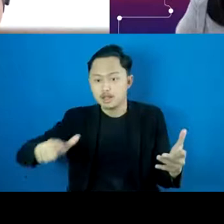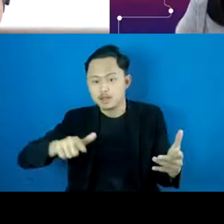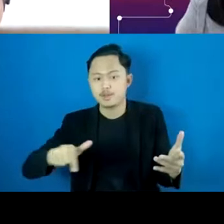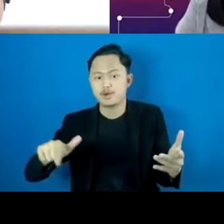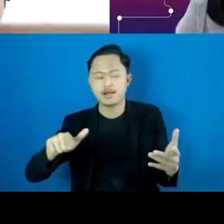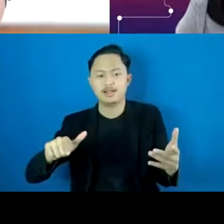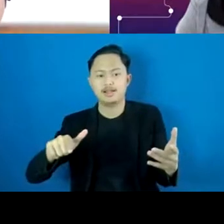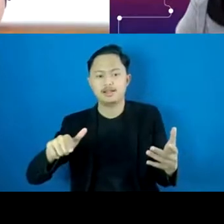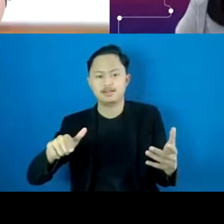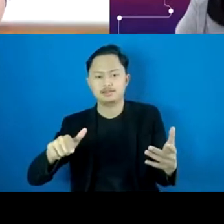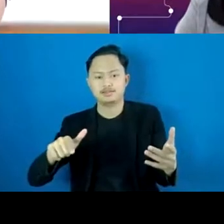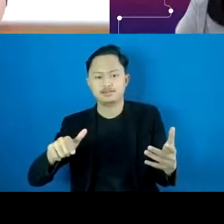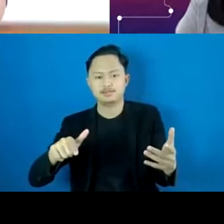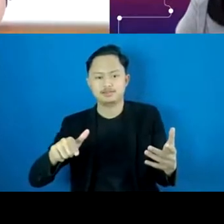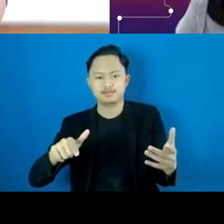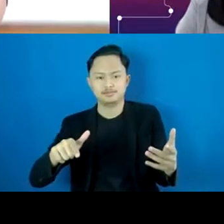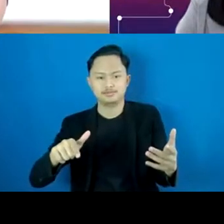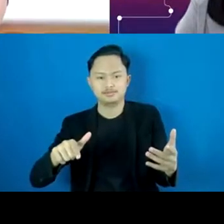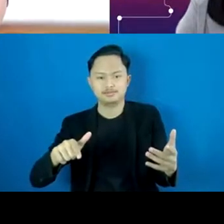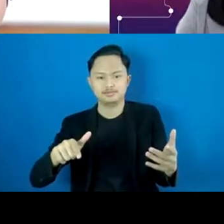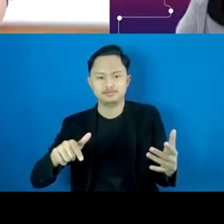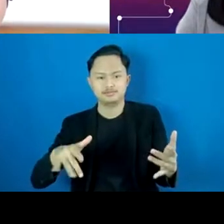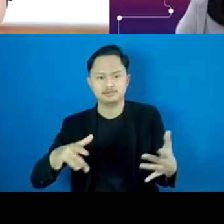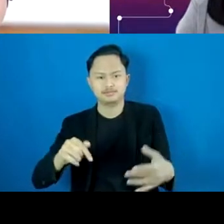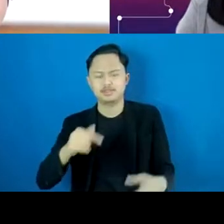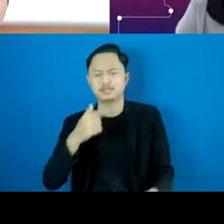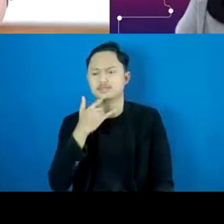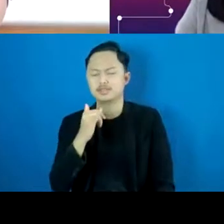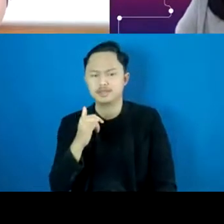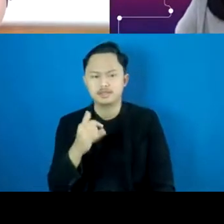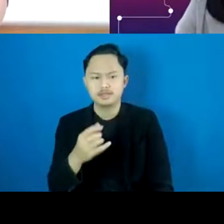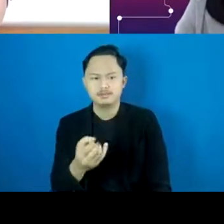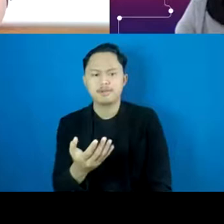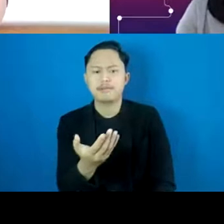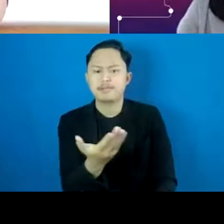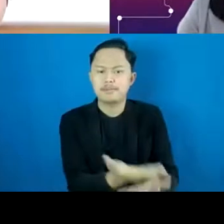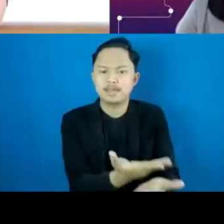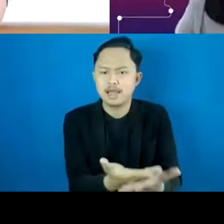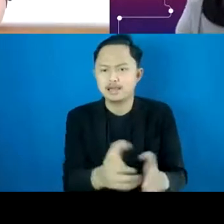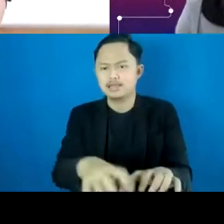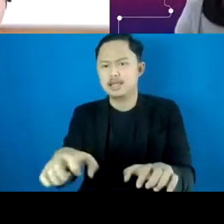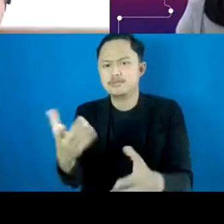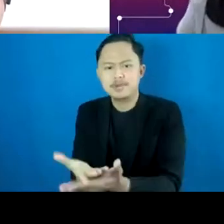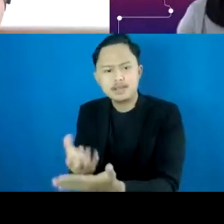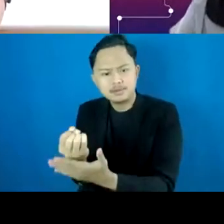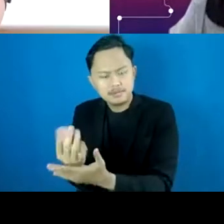Local state governments are offering no registration required for electric buses, no permits required for electric